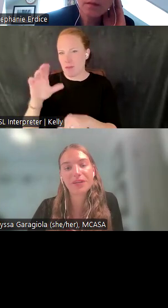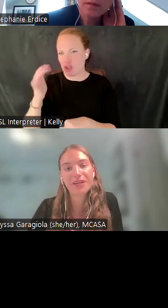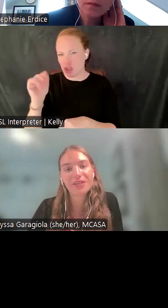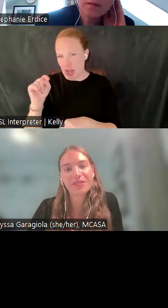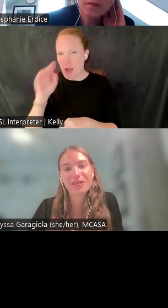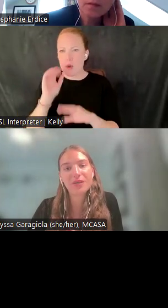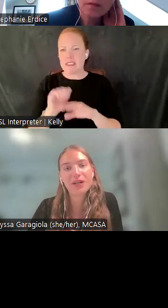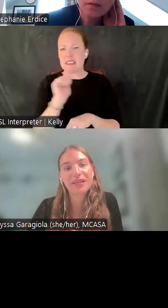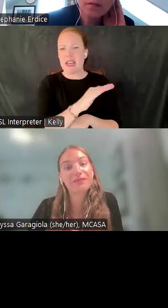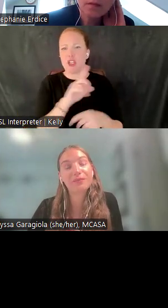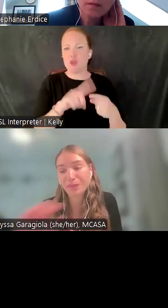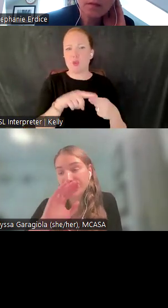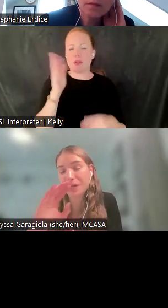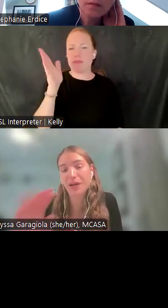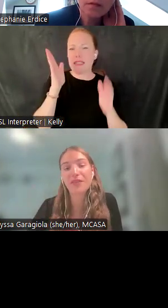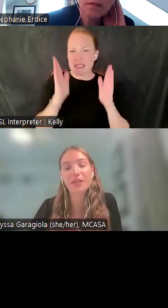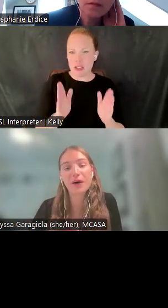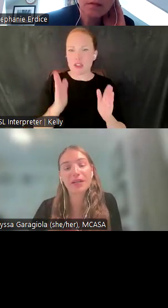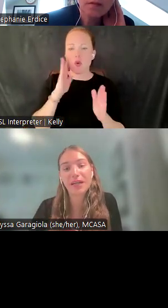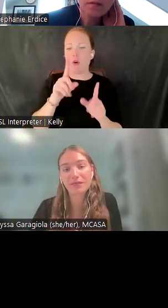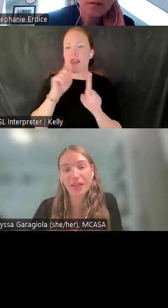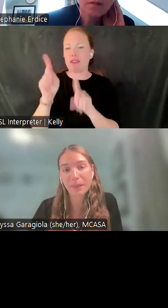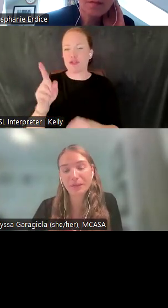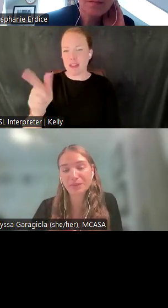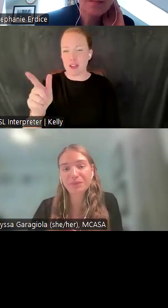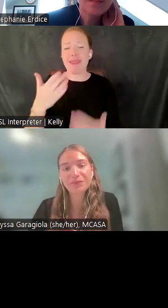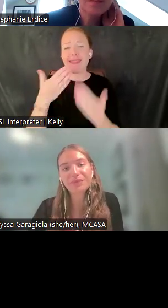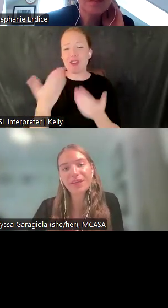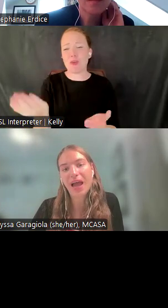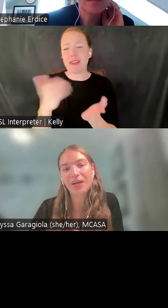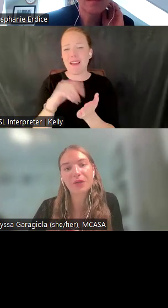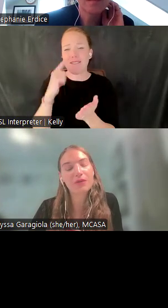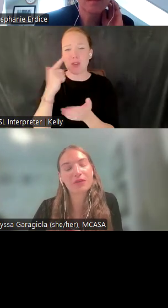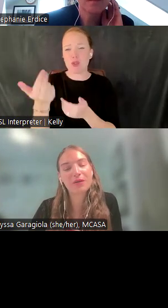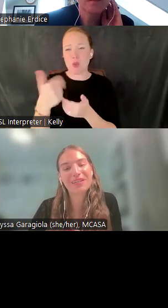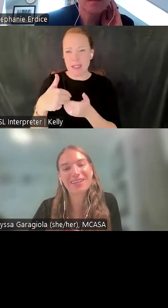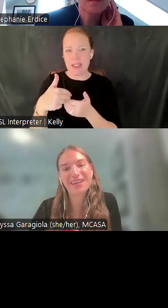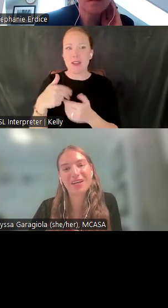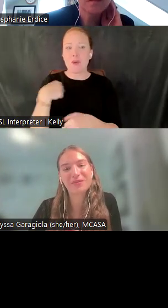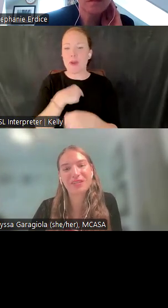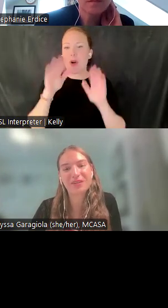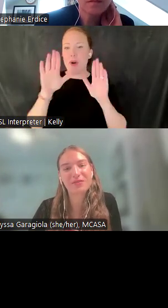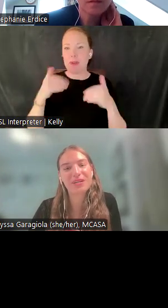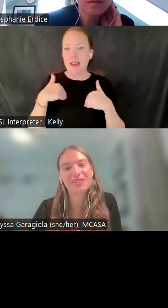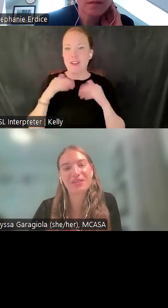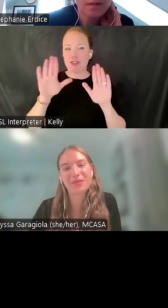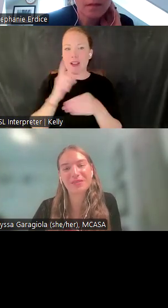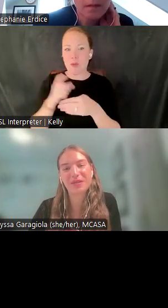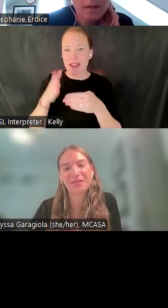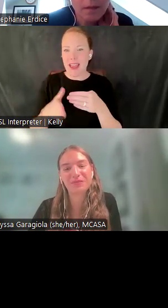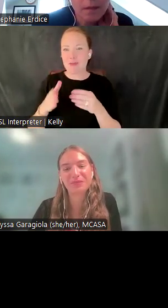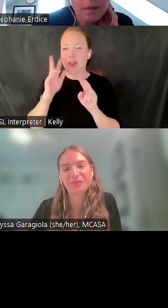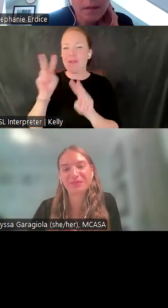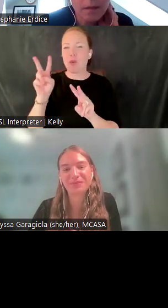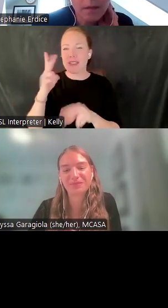well. So thank you all again. Sorry. Thank you all again for coming. And we hope you have a great weekend, and we look forward to seeing you next